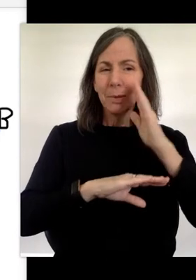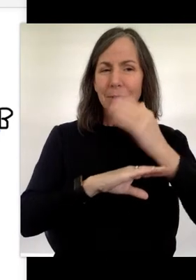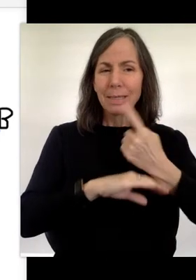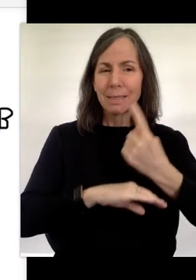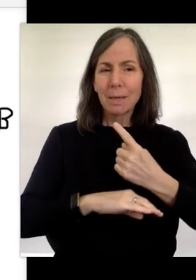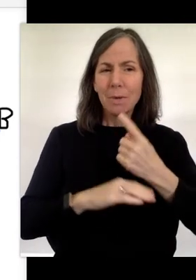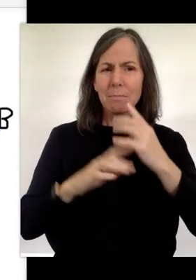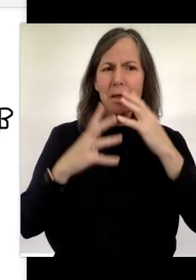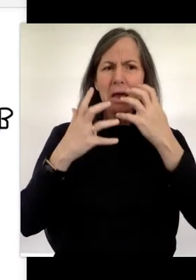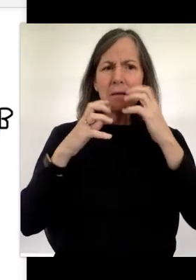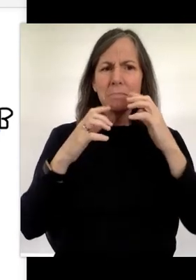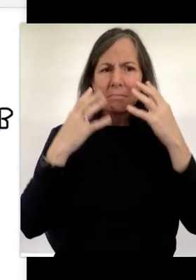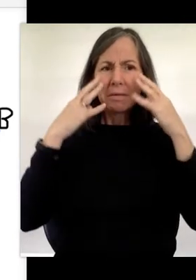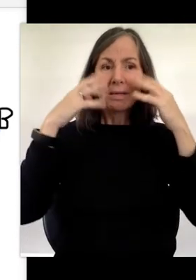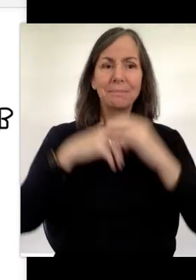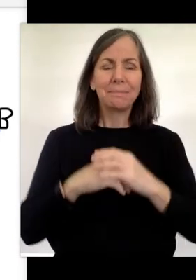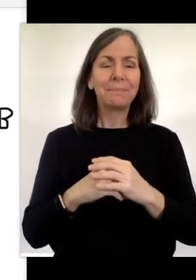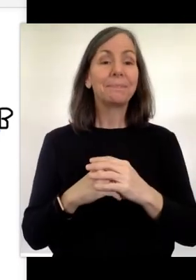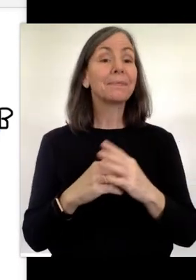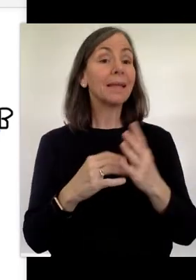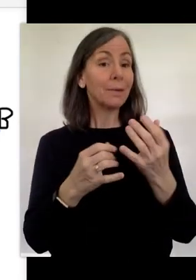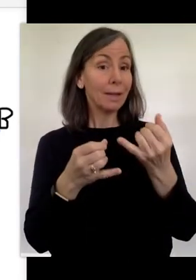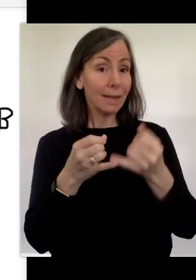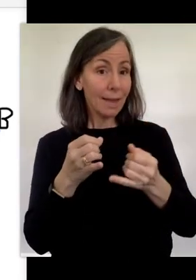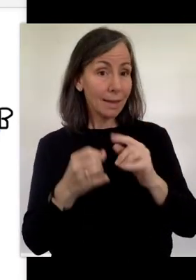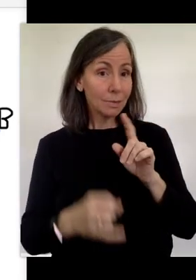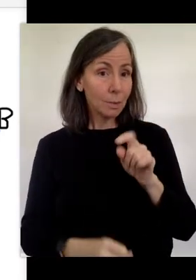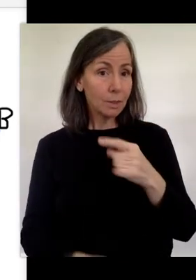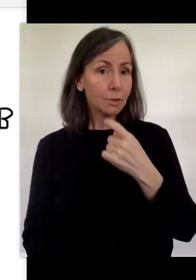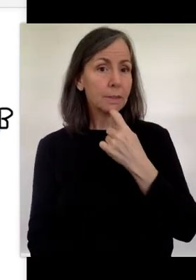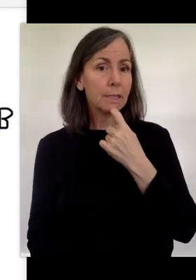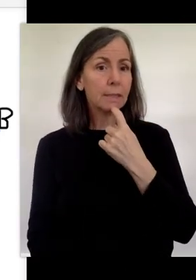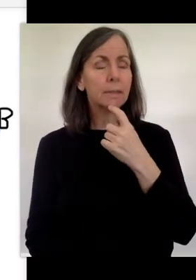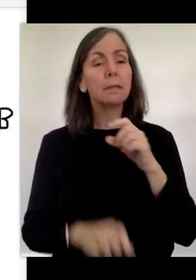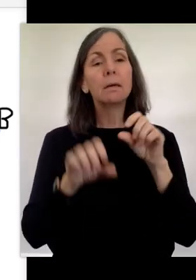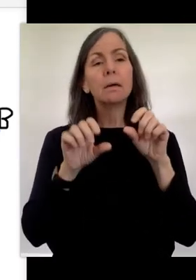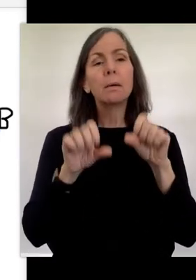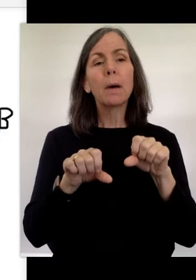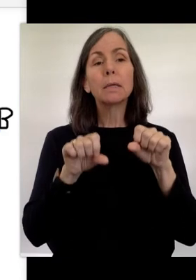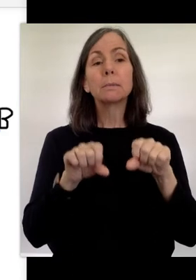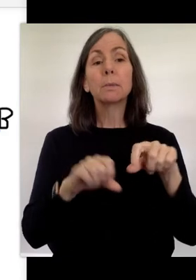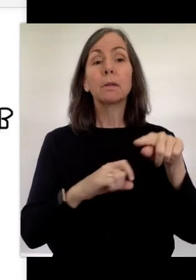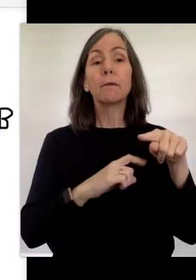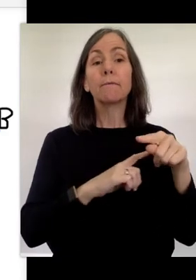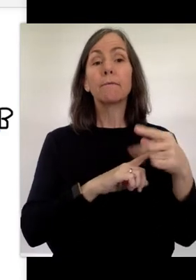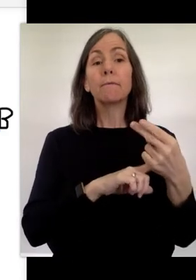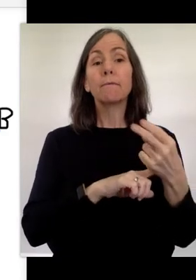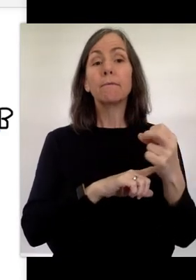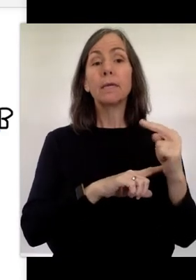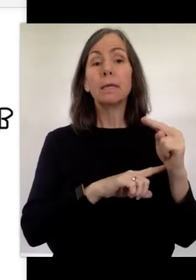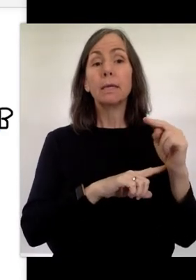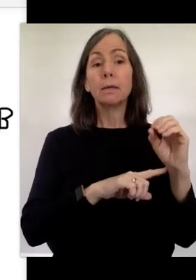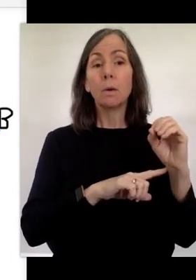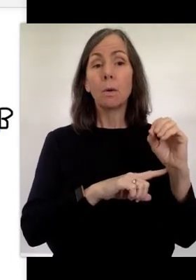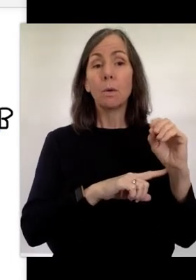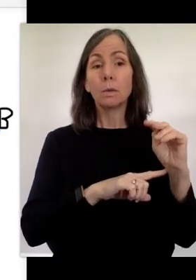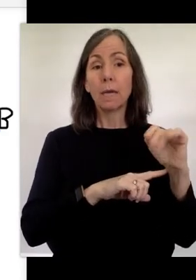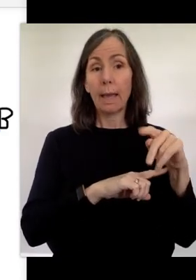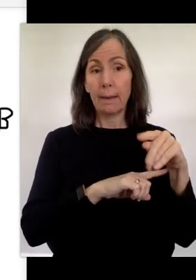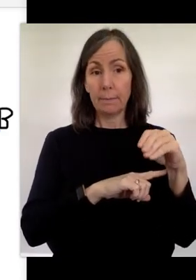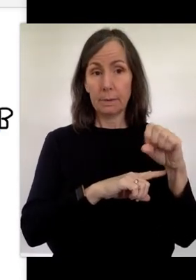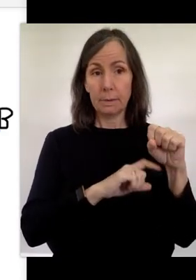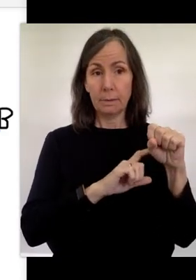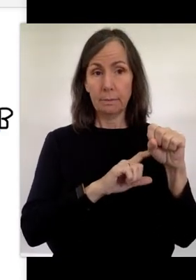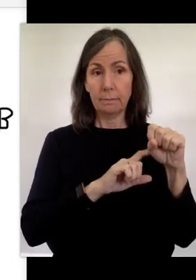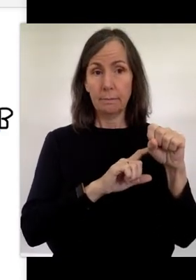So the last question says, what are the possible phenotypes? And if you remember from